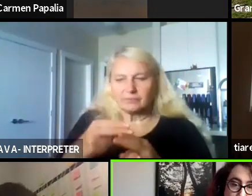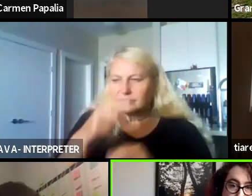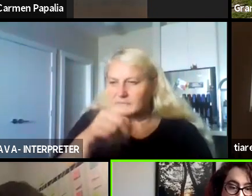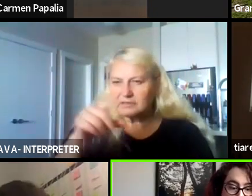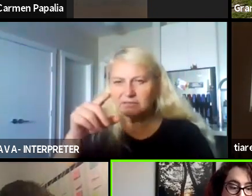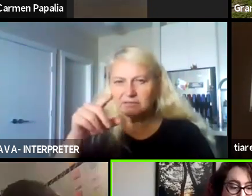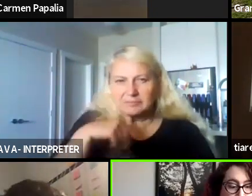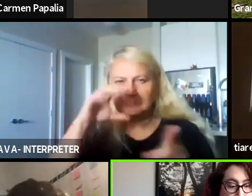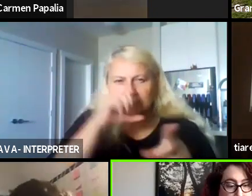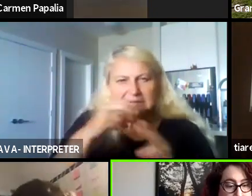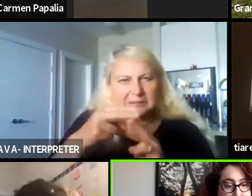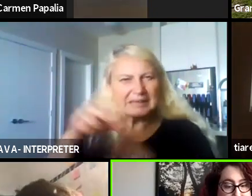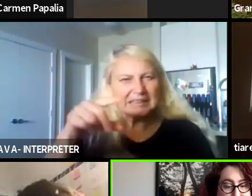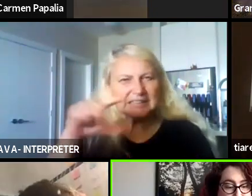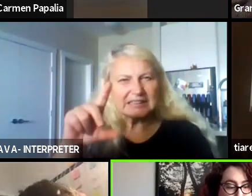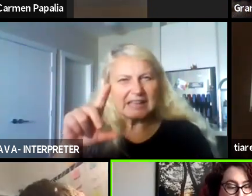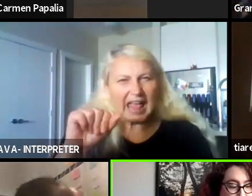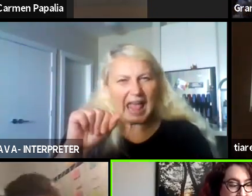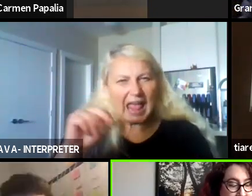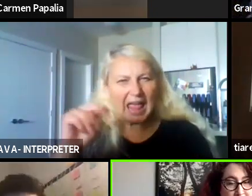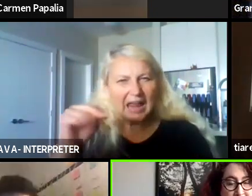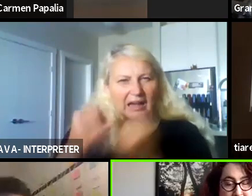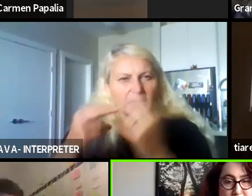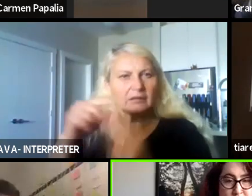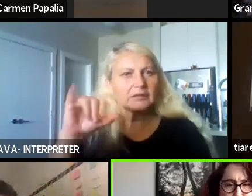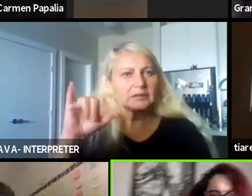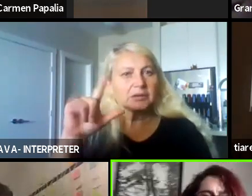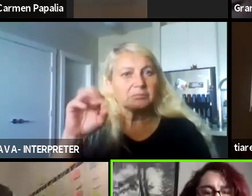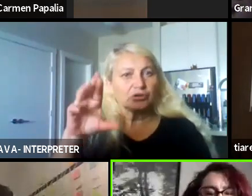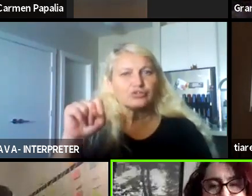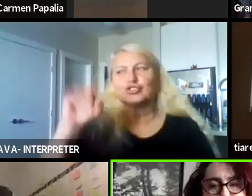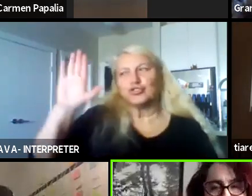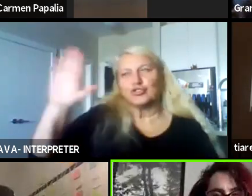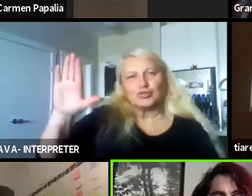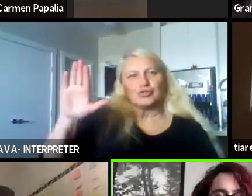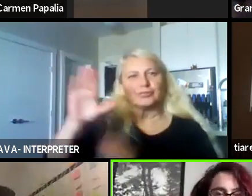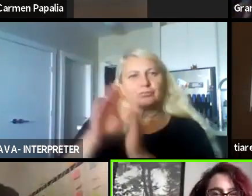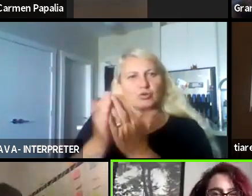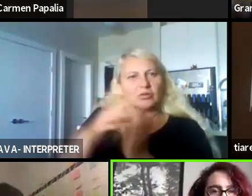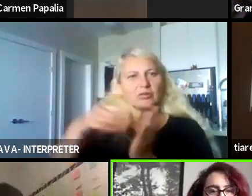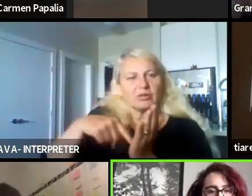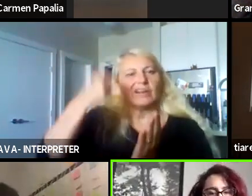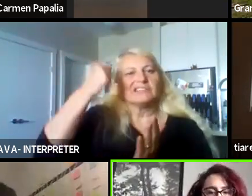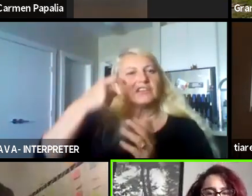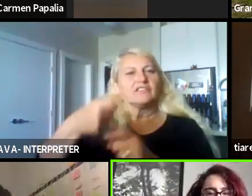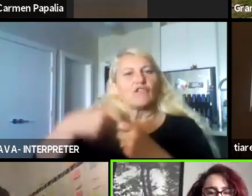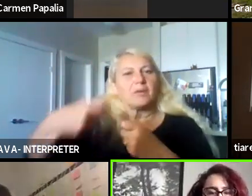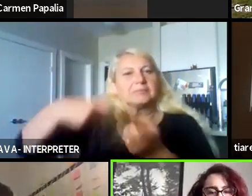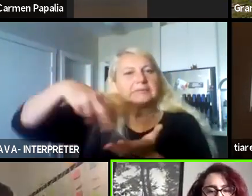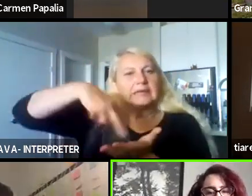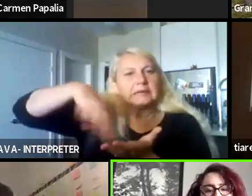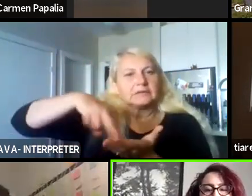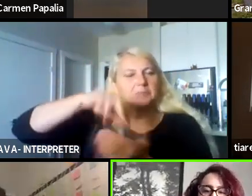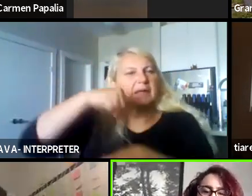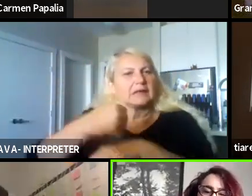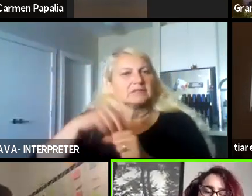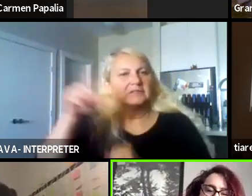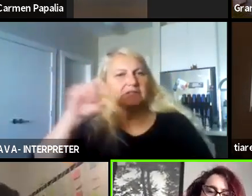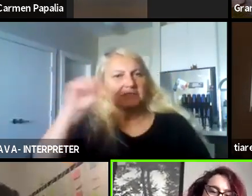out of Seattle. It's something that I do that I have complex feelings about because it's based on